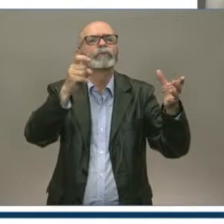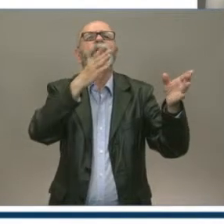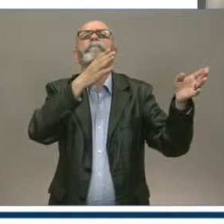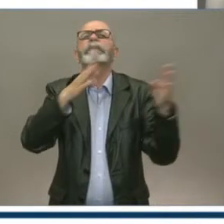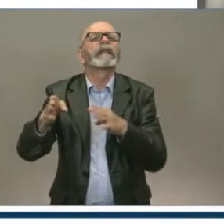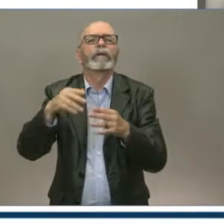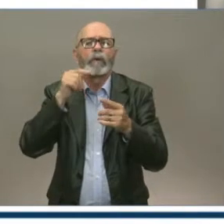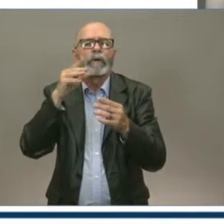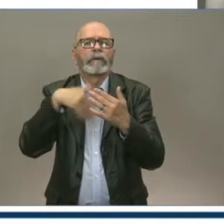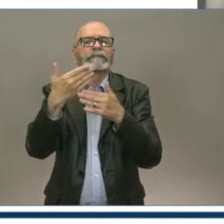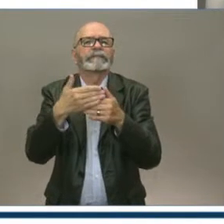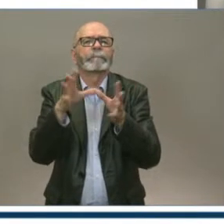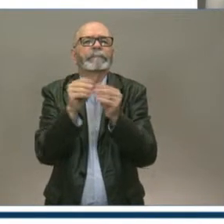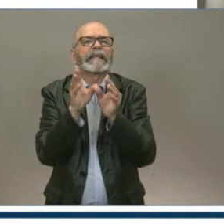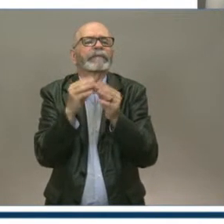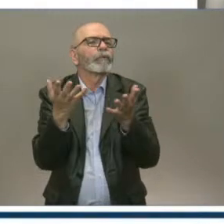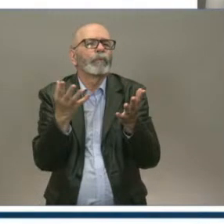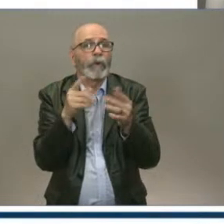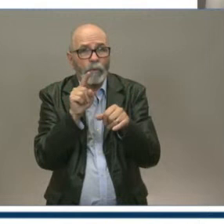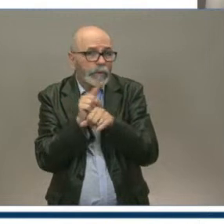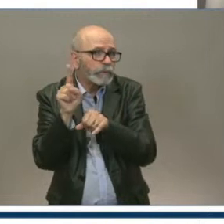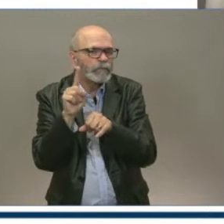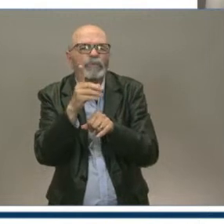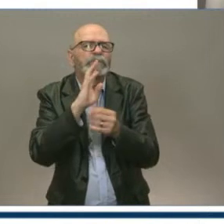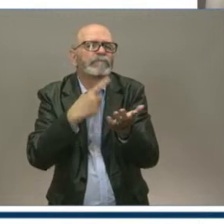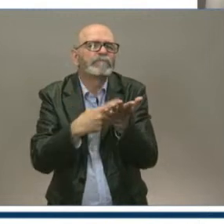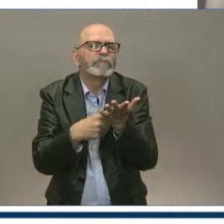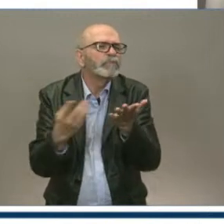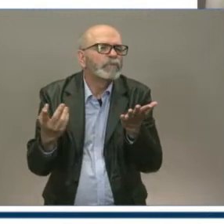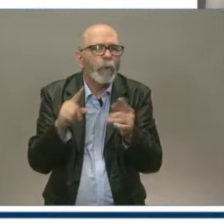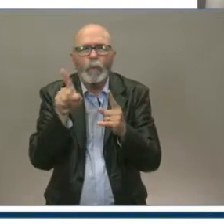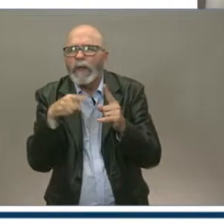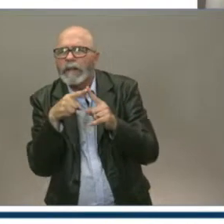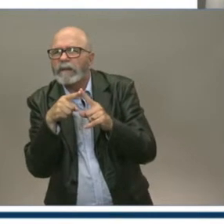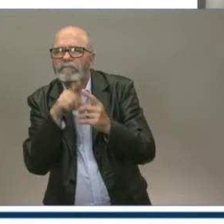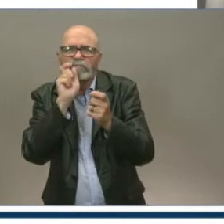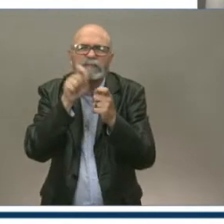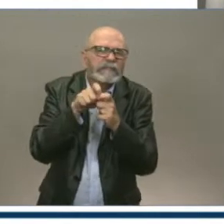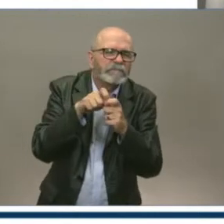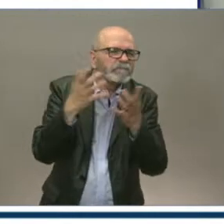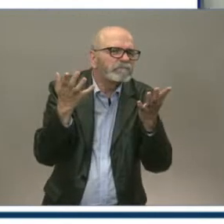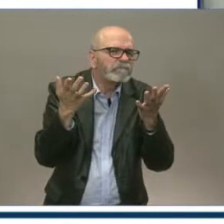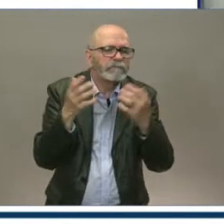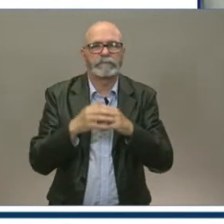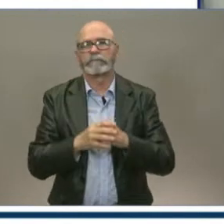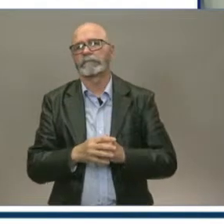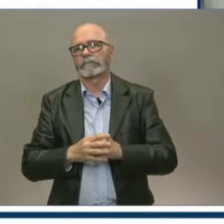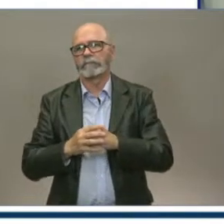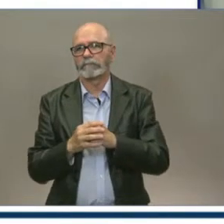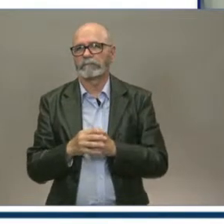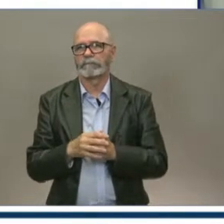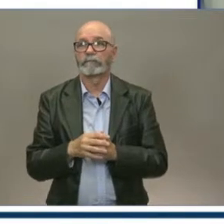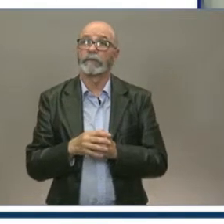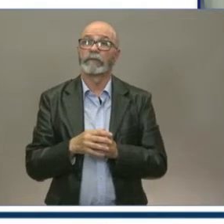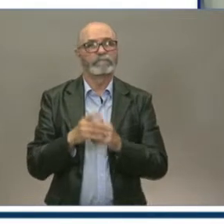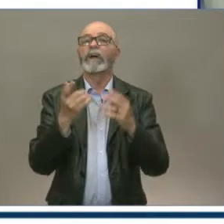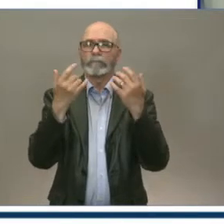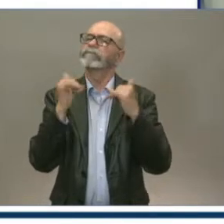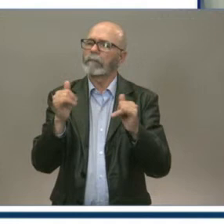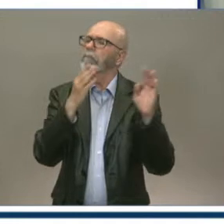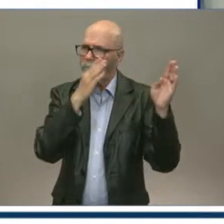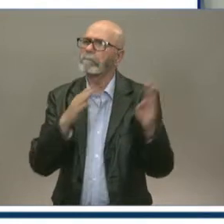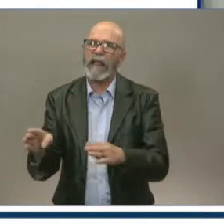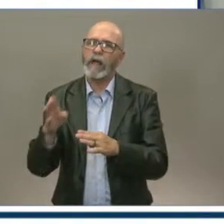about finalizing that? What date do you expect to actually finalize it? Right now, it's April 19th is the date, so